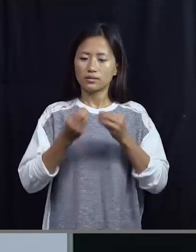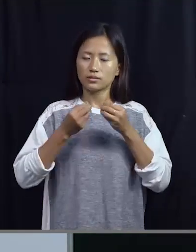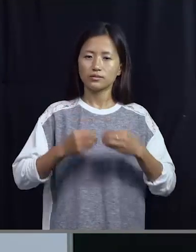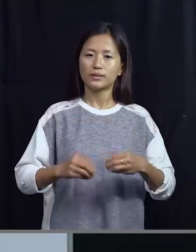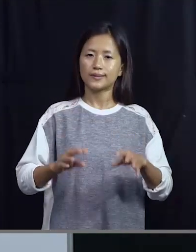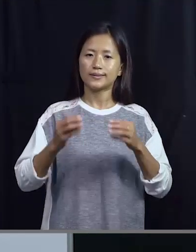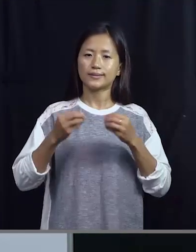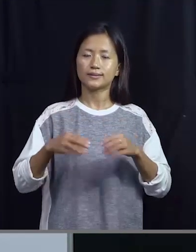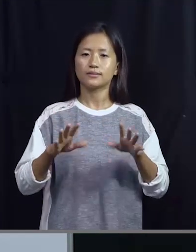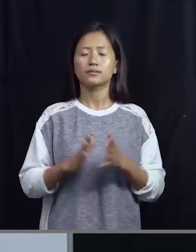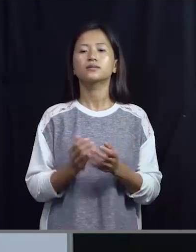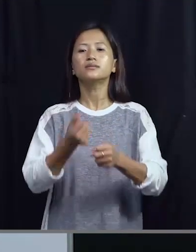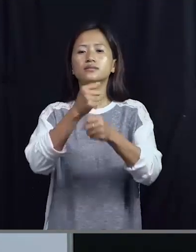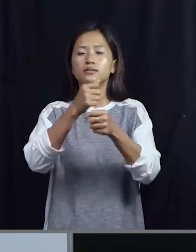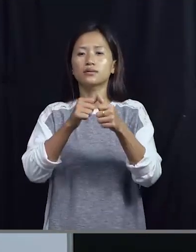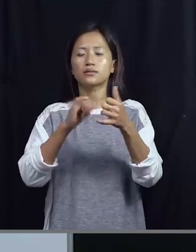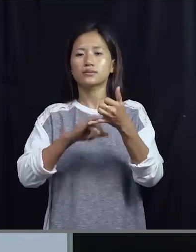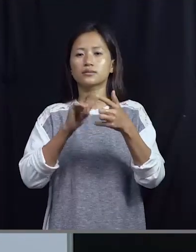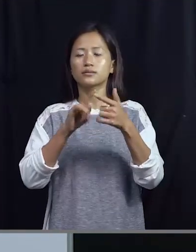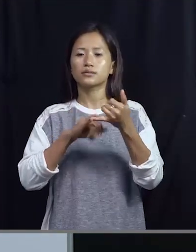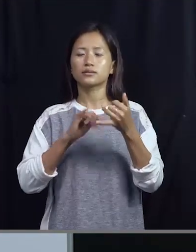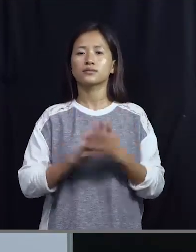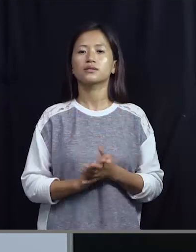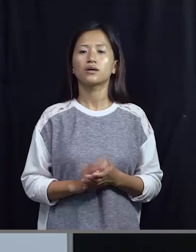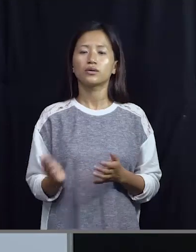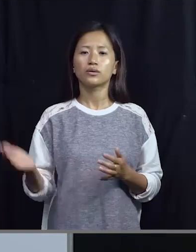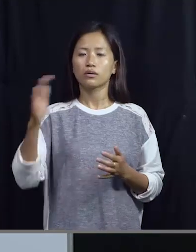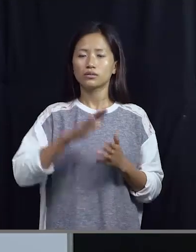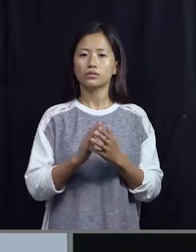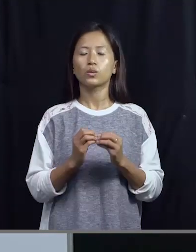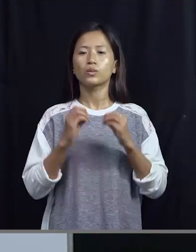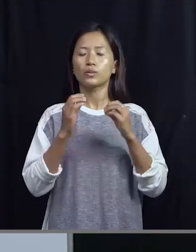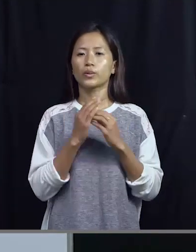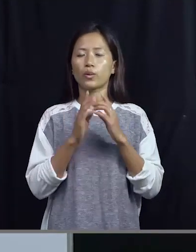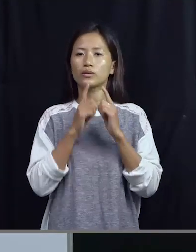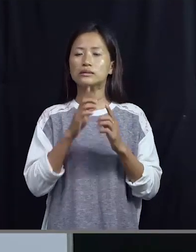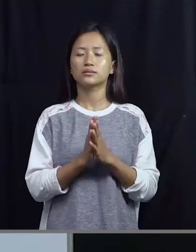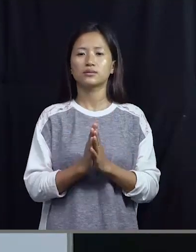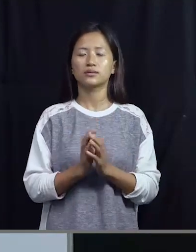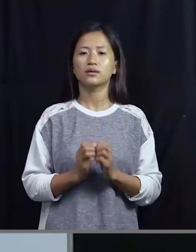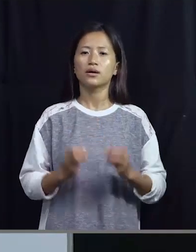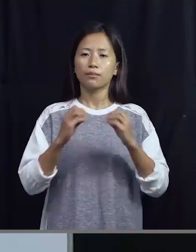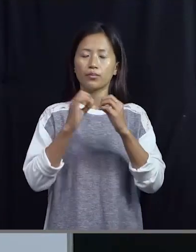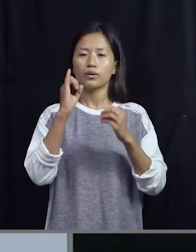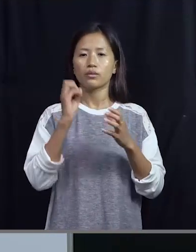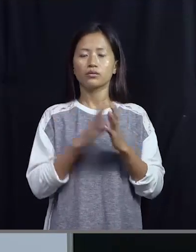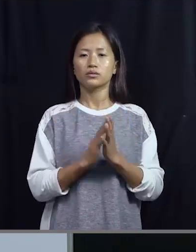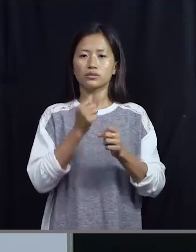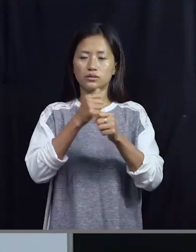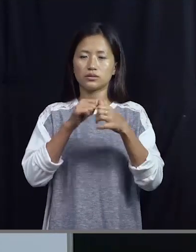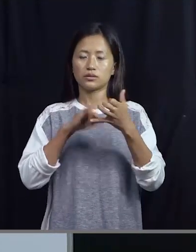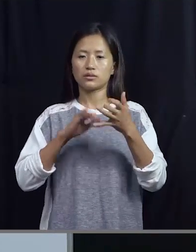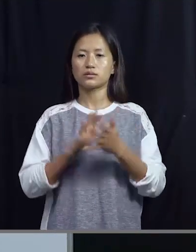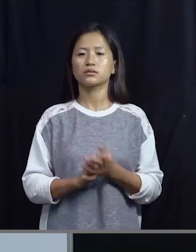releasing gases. Remember that. These gases were called the biogas. So this mixing tank now moved through